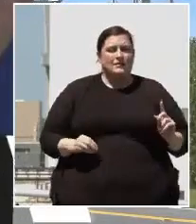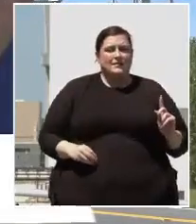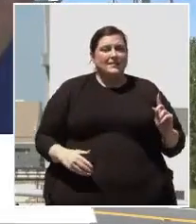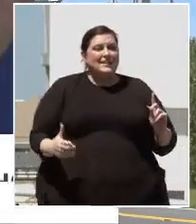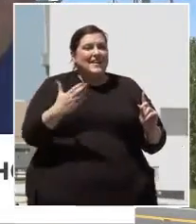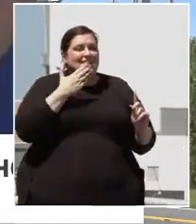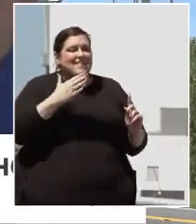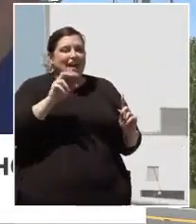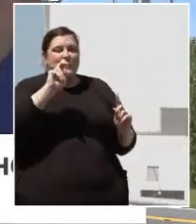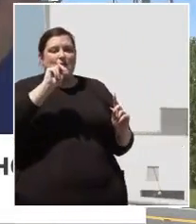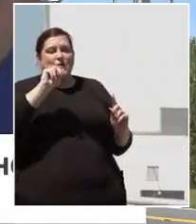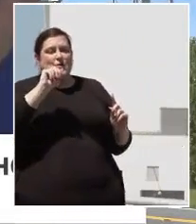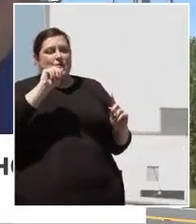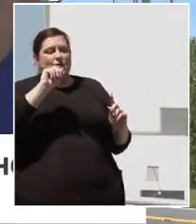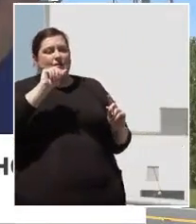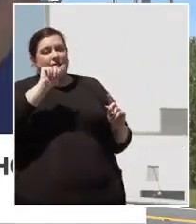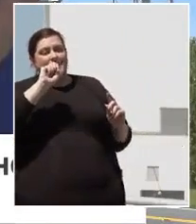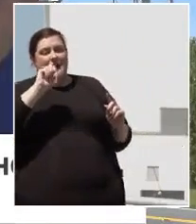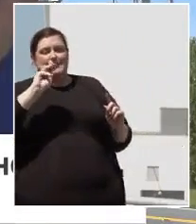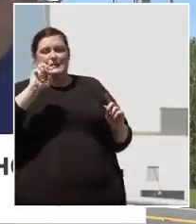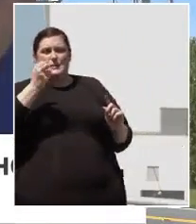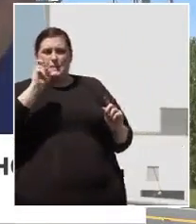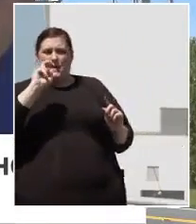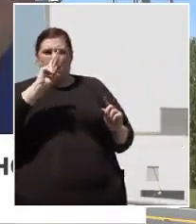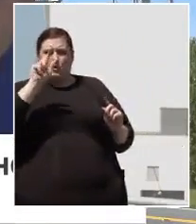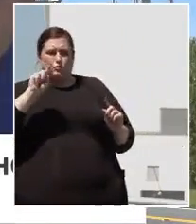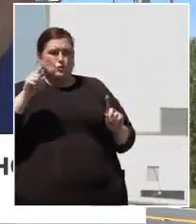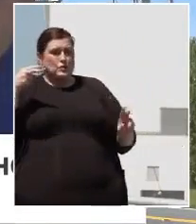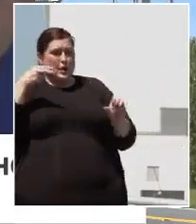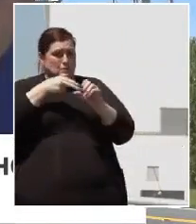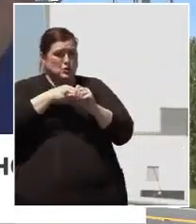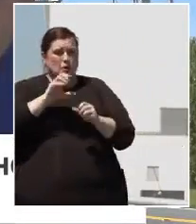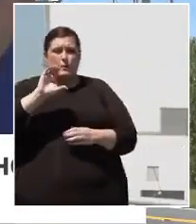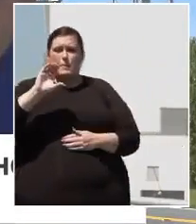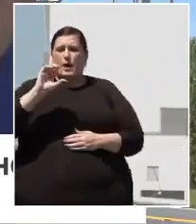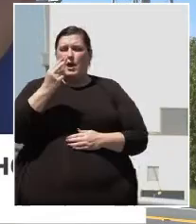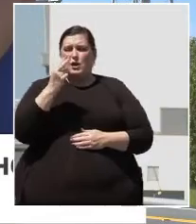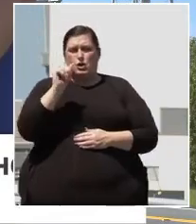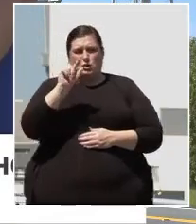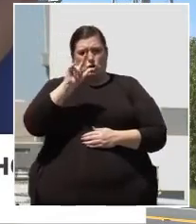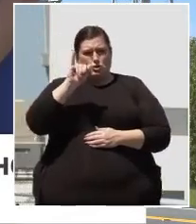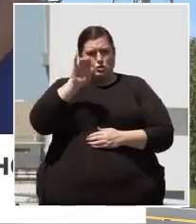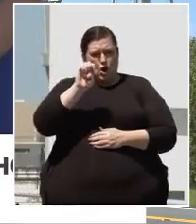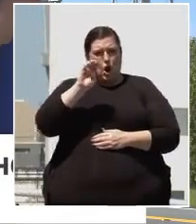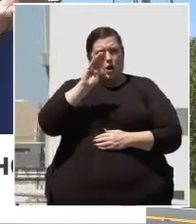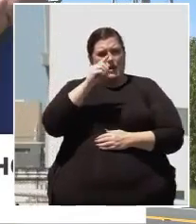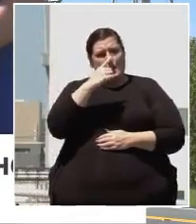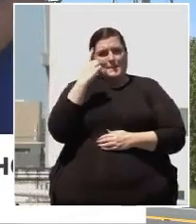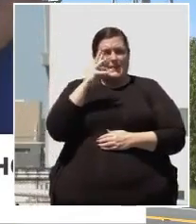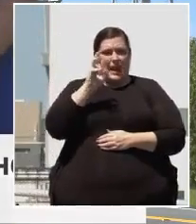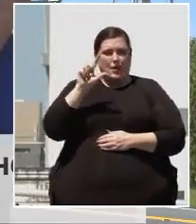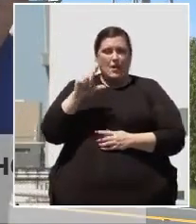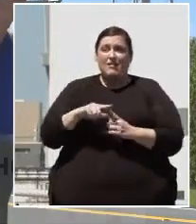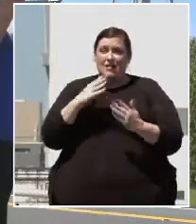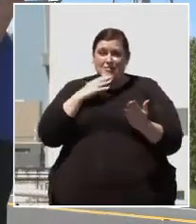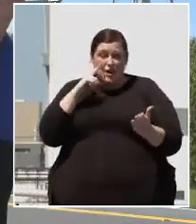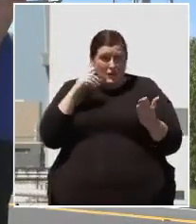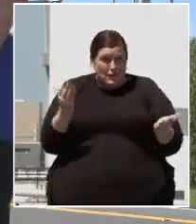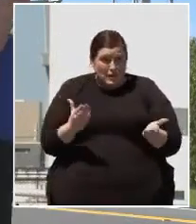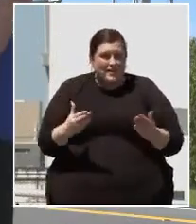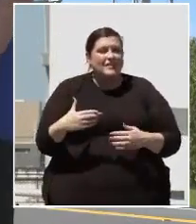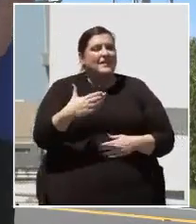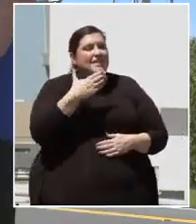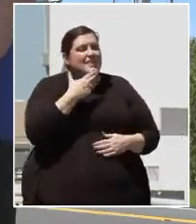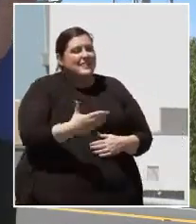NASA's Megan Cruz and I am joined right now by Artemis one launch director Charlie Blackwell Thompson Charlie thank you so much for being here thank you you know we see your